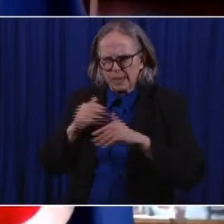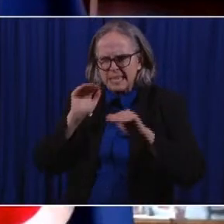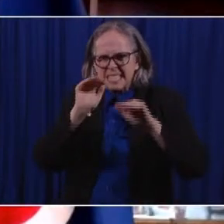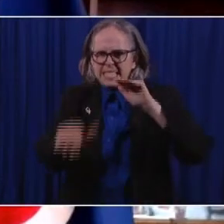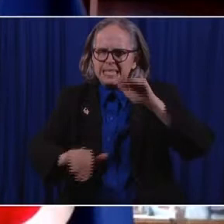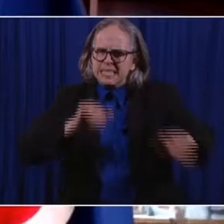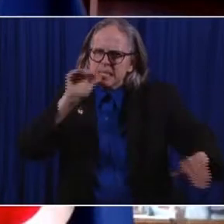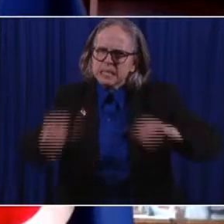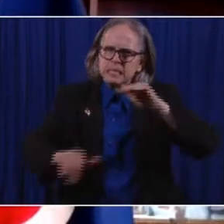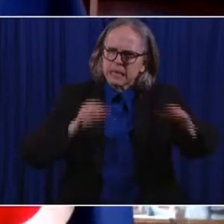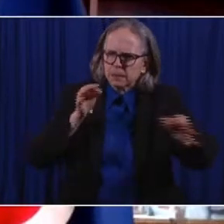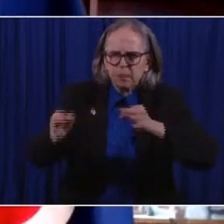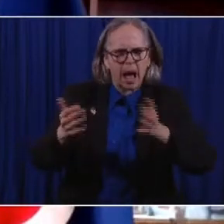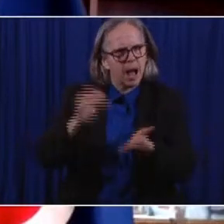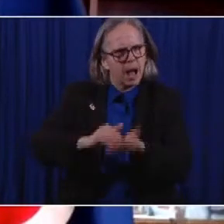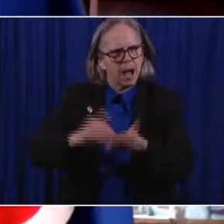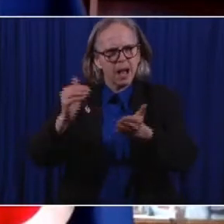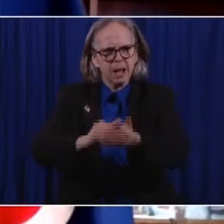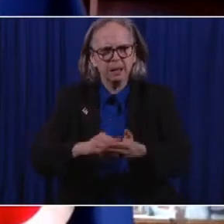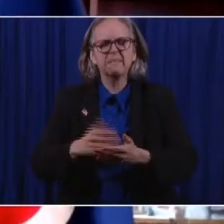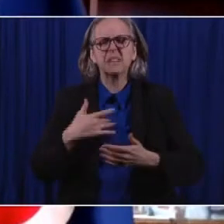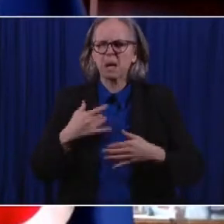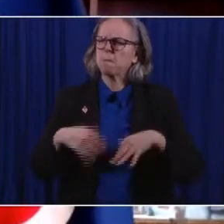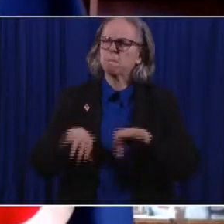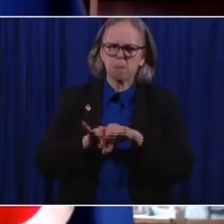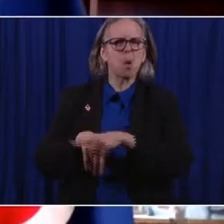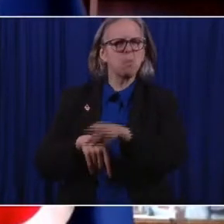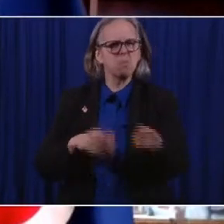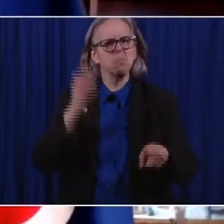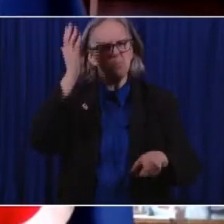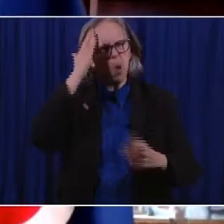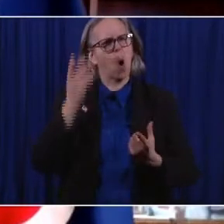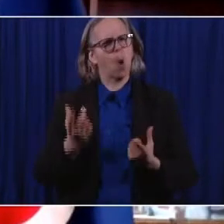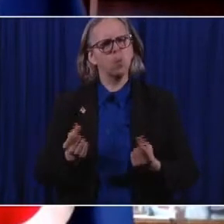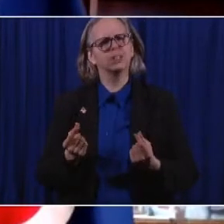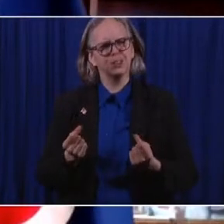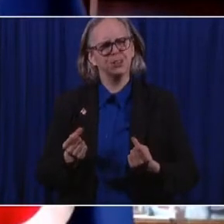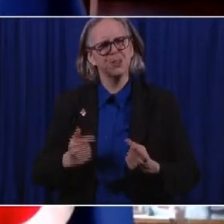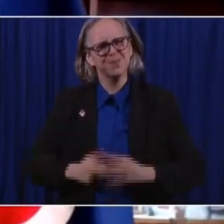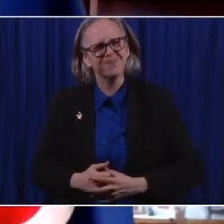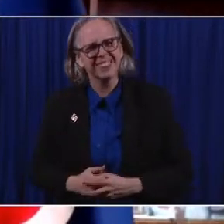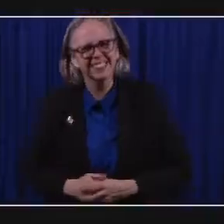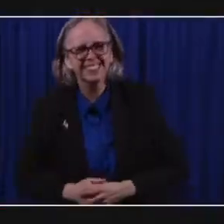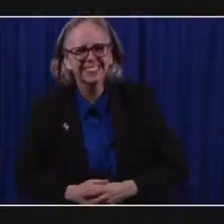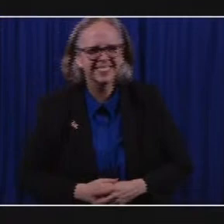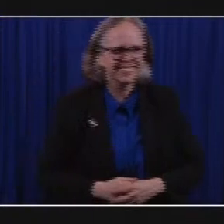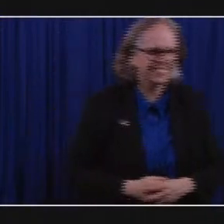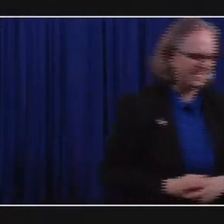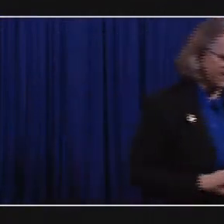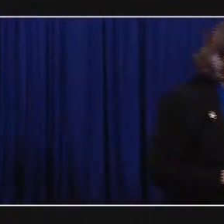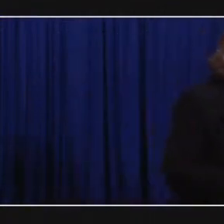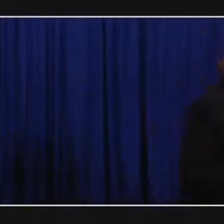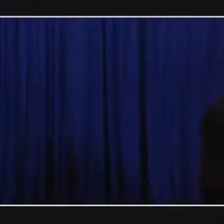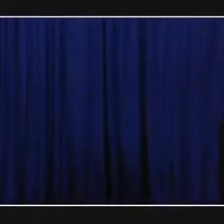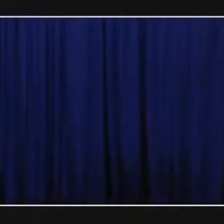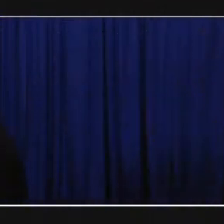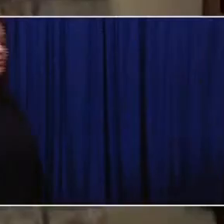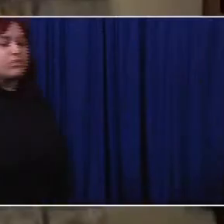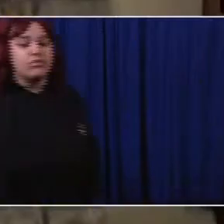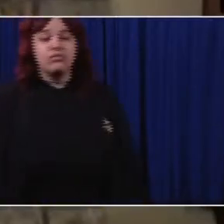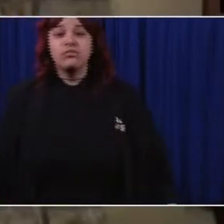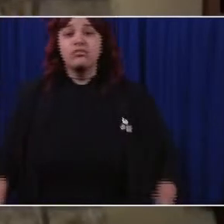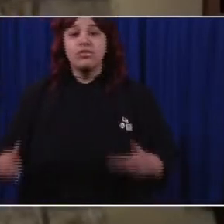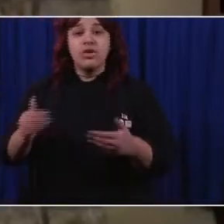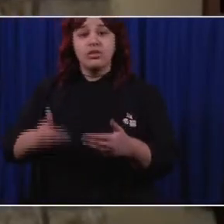I wanted to share that again. Next question is from Ben Schwartz at WCPO